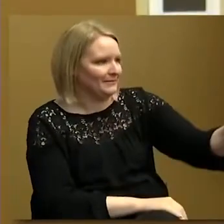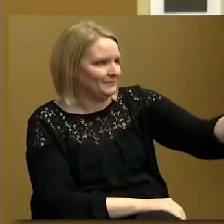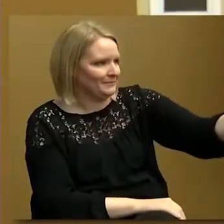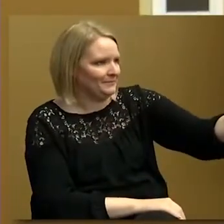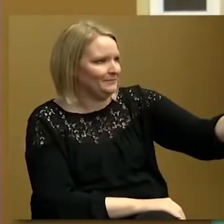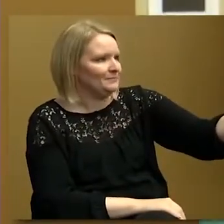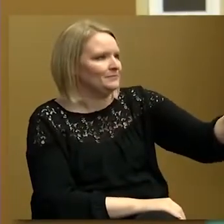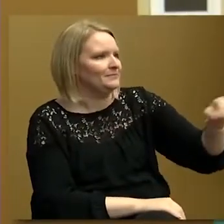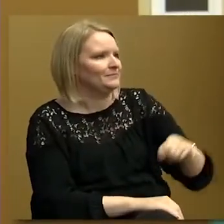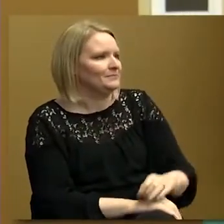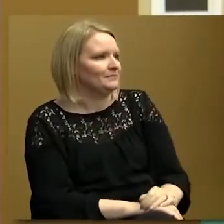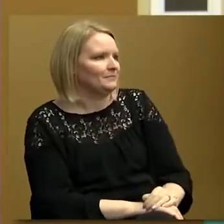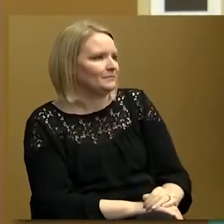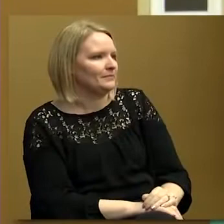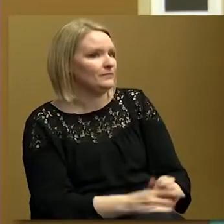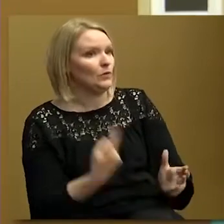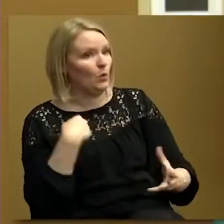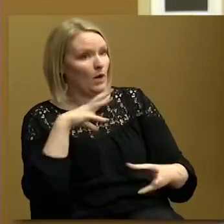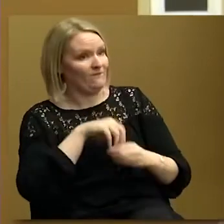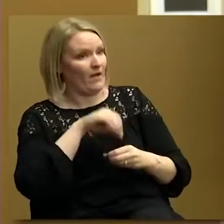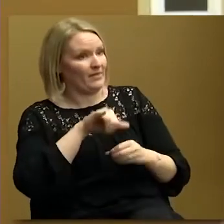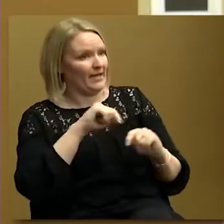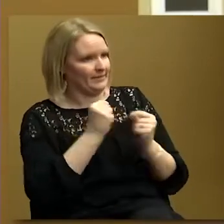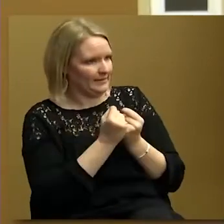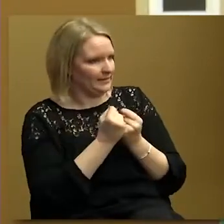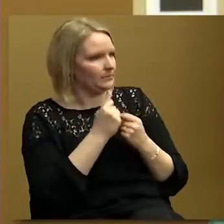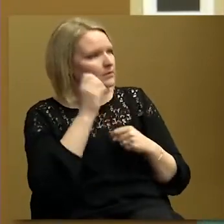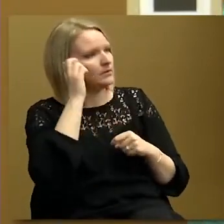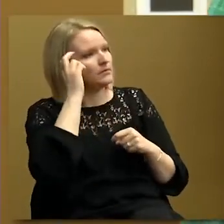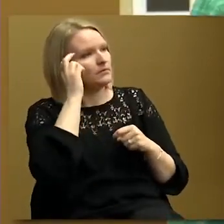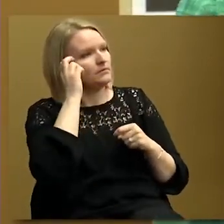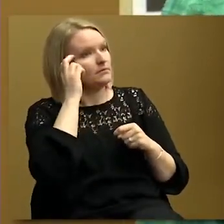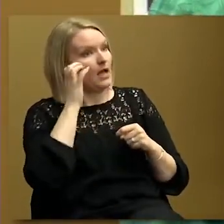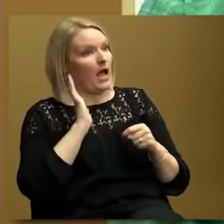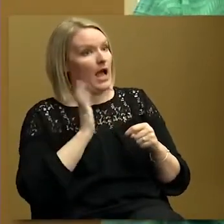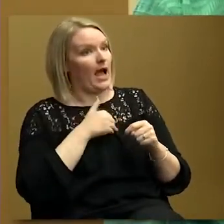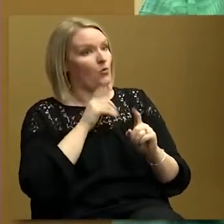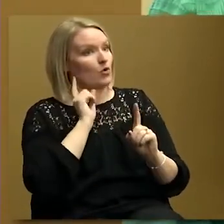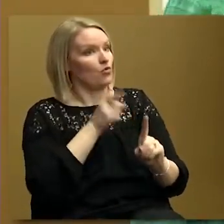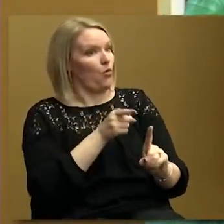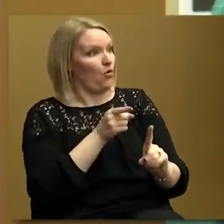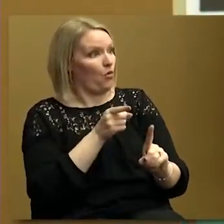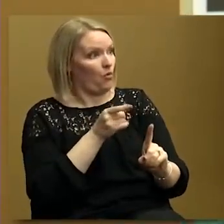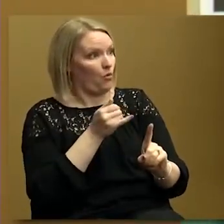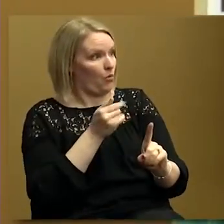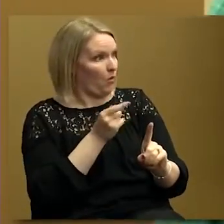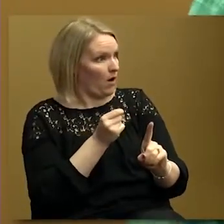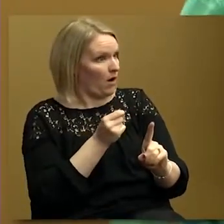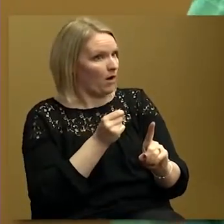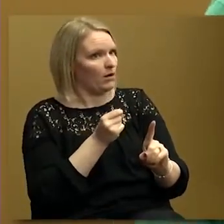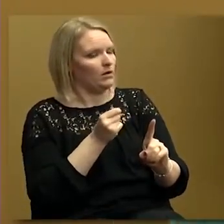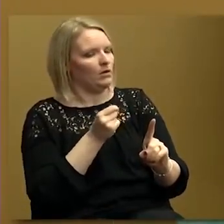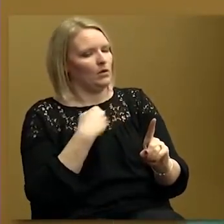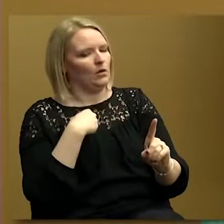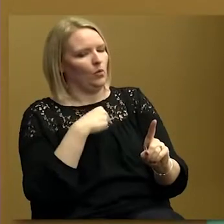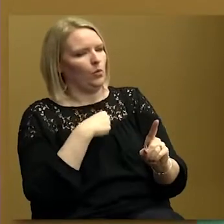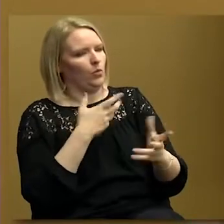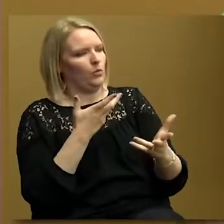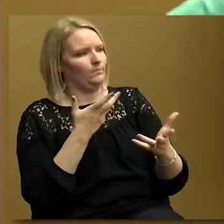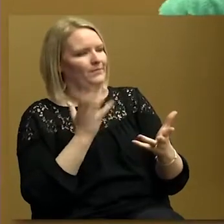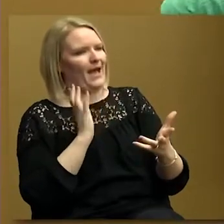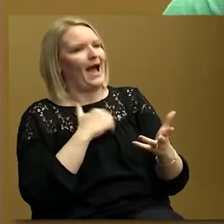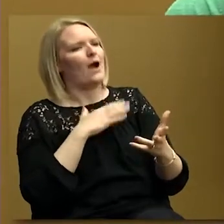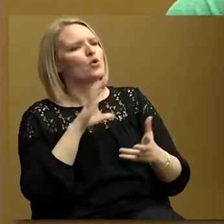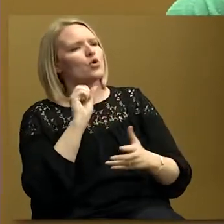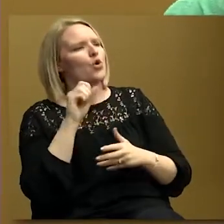Okay. As members of this team, our goal is to be the people in our co-op or our self-contained